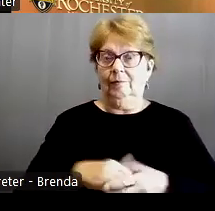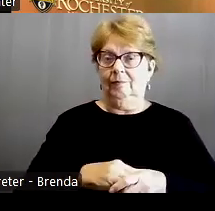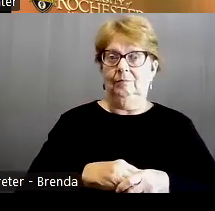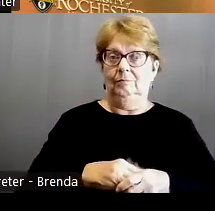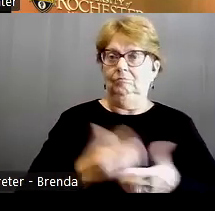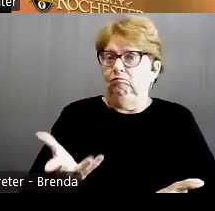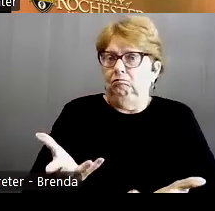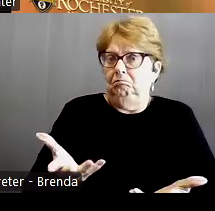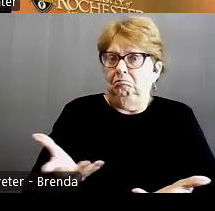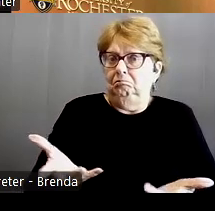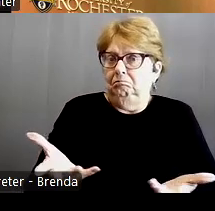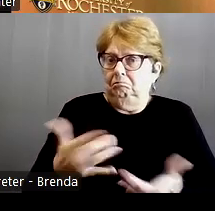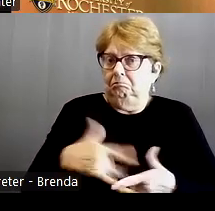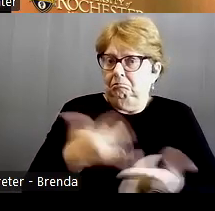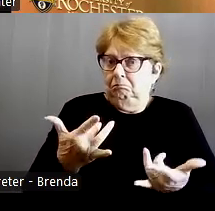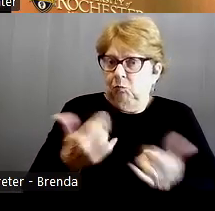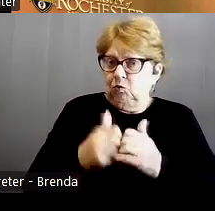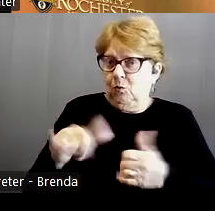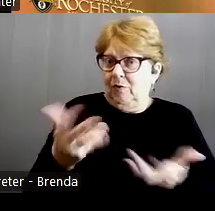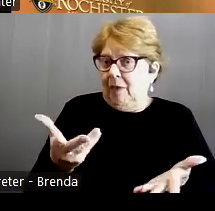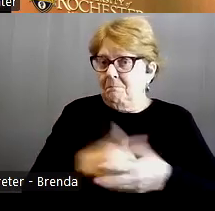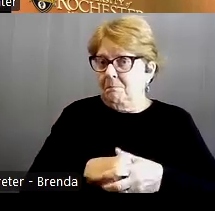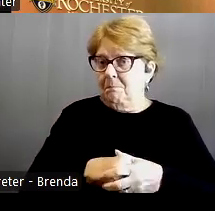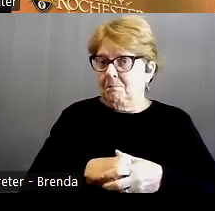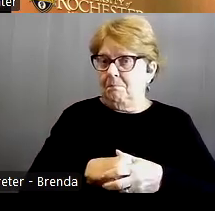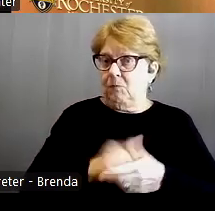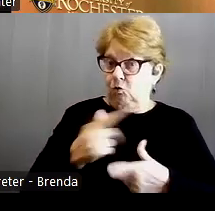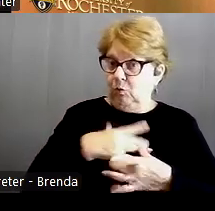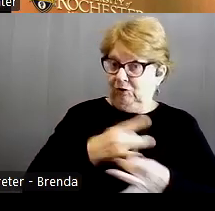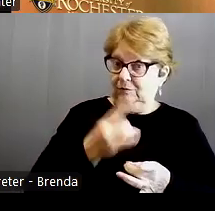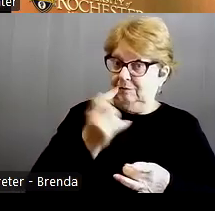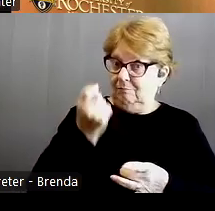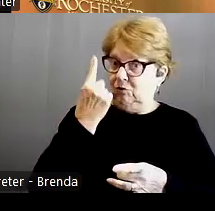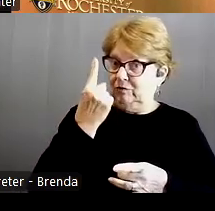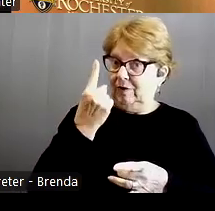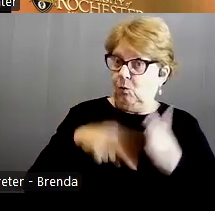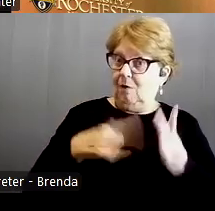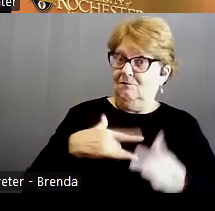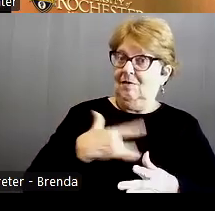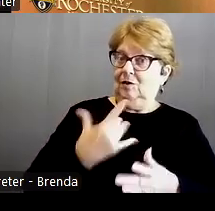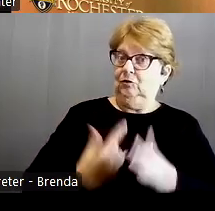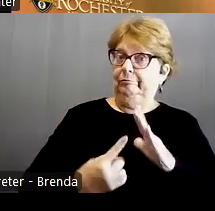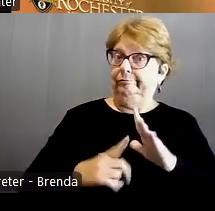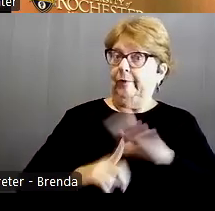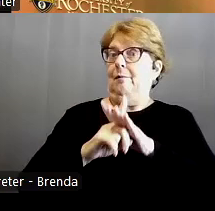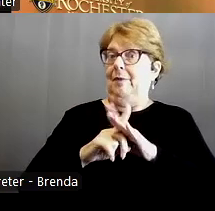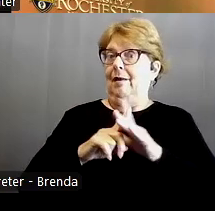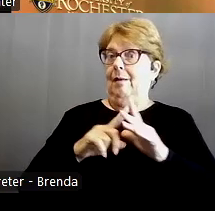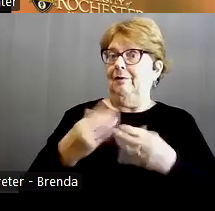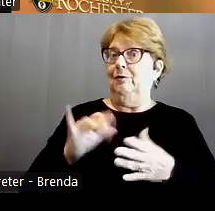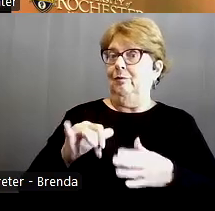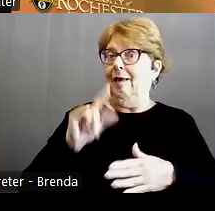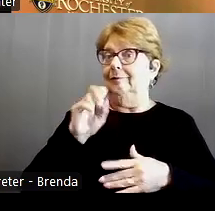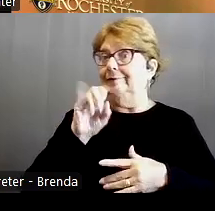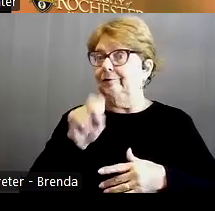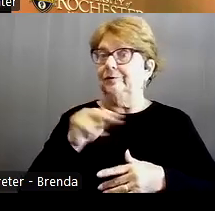What's going on with that, do you suppose? Are you interested in understanding more about what feelings are coming up inside of you that are giving rise to all this tension and bodily